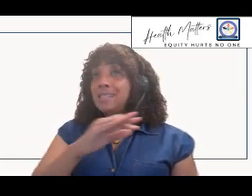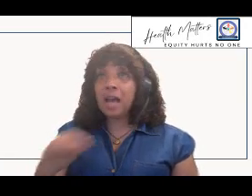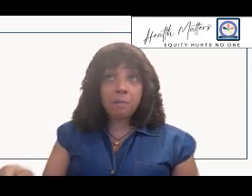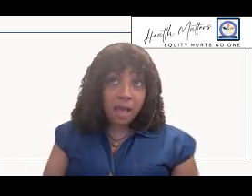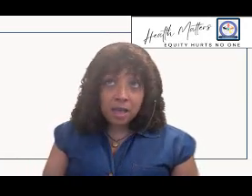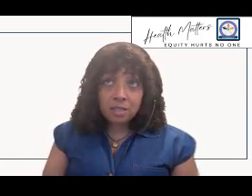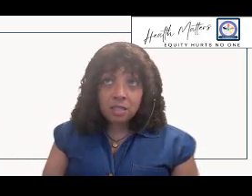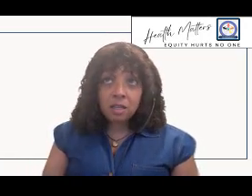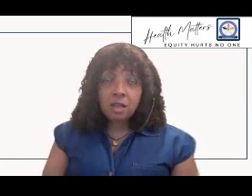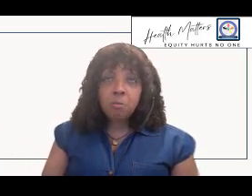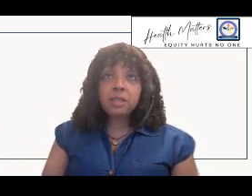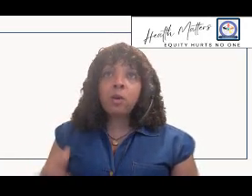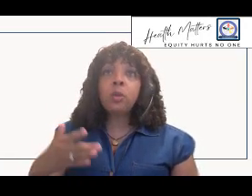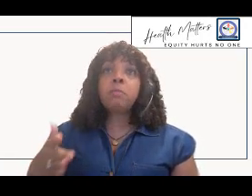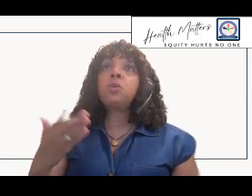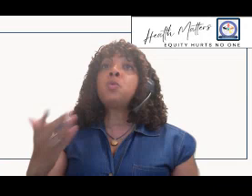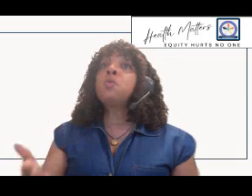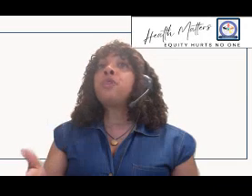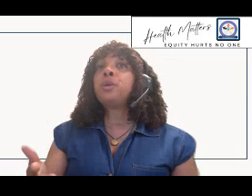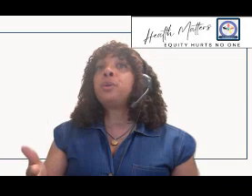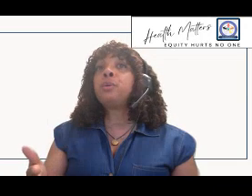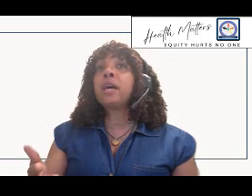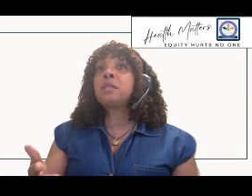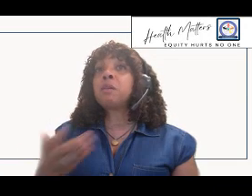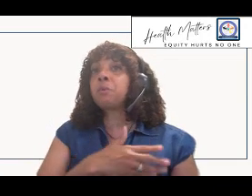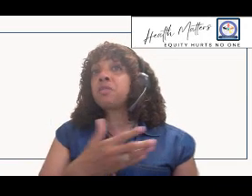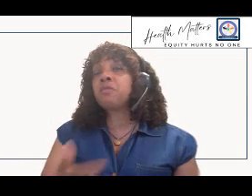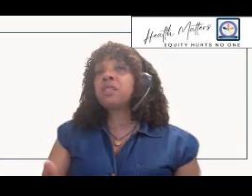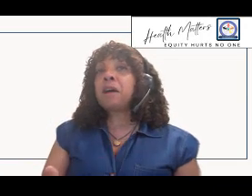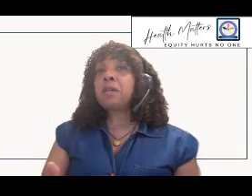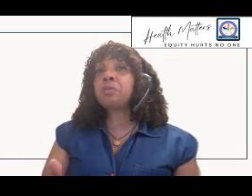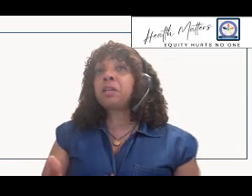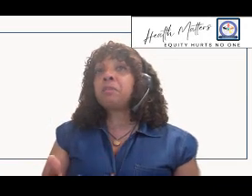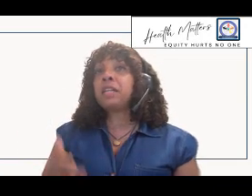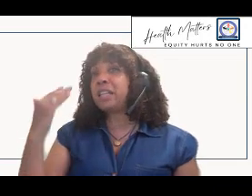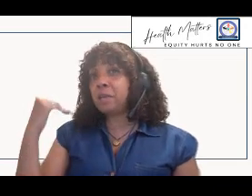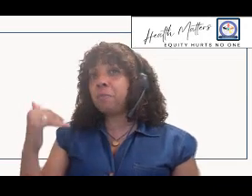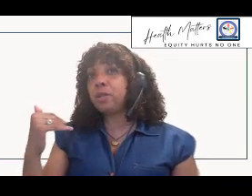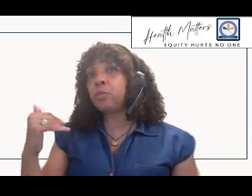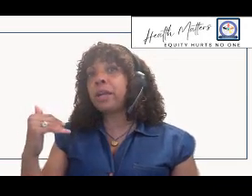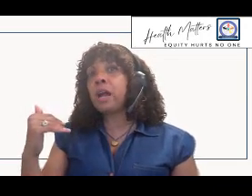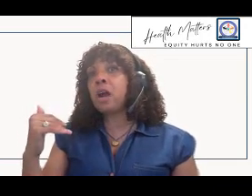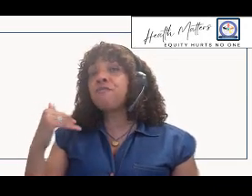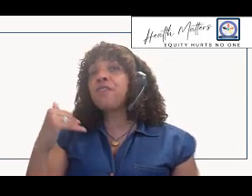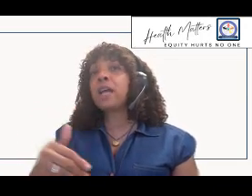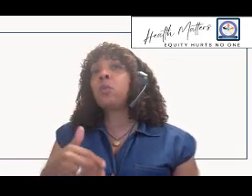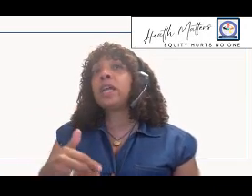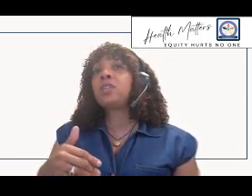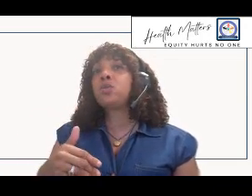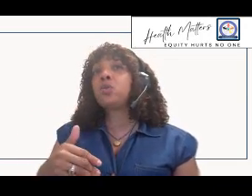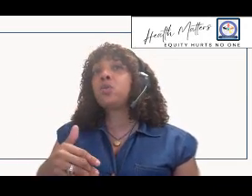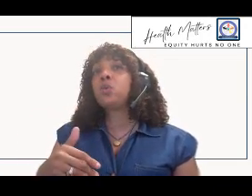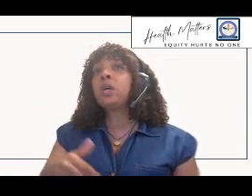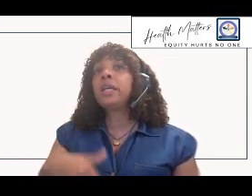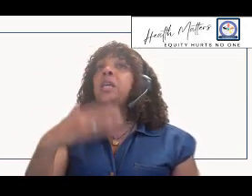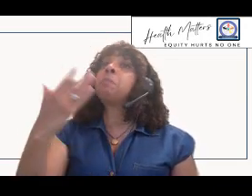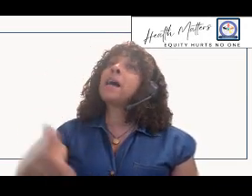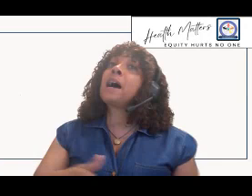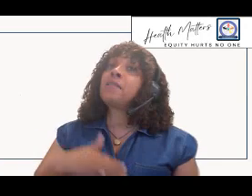that did not pass, but that we behoove you as members of this advisory committee to keep on your radar and find ways